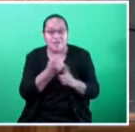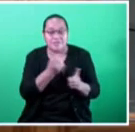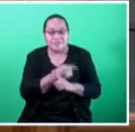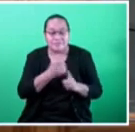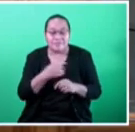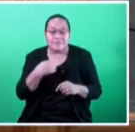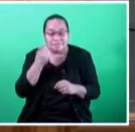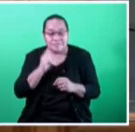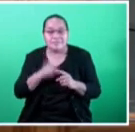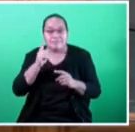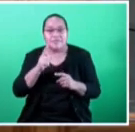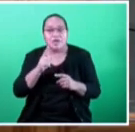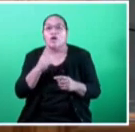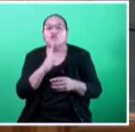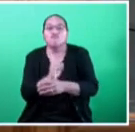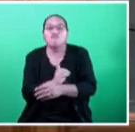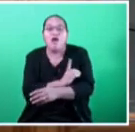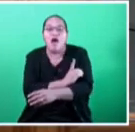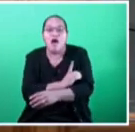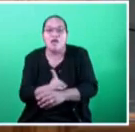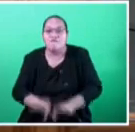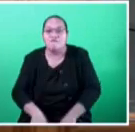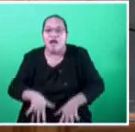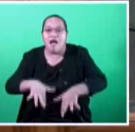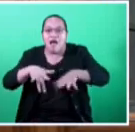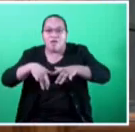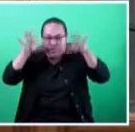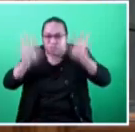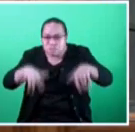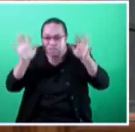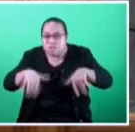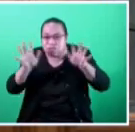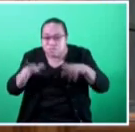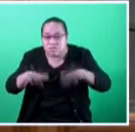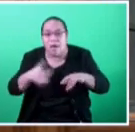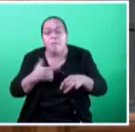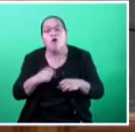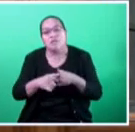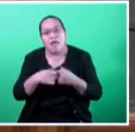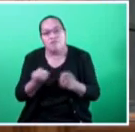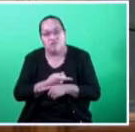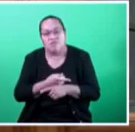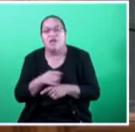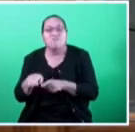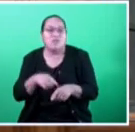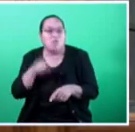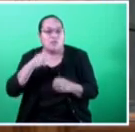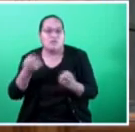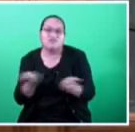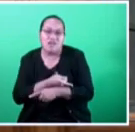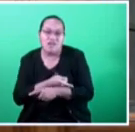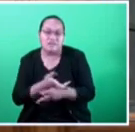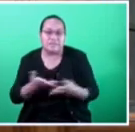immediately mentions drought, flood, and extreme rainfalls, because climate change is water change,